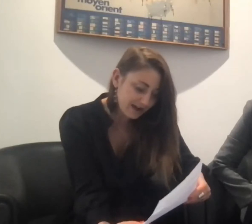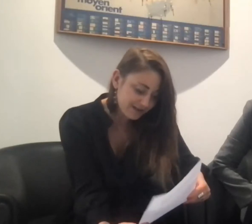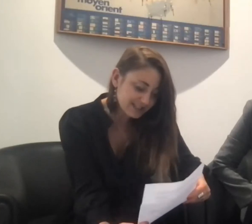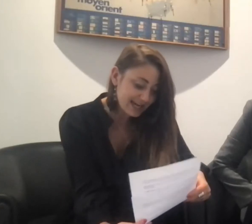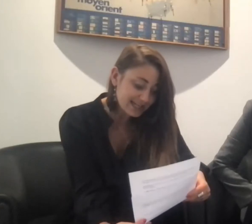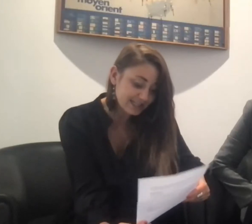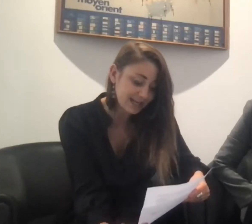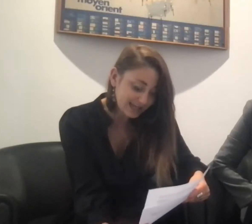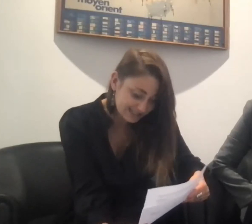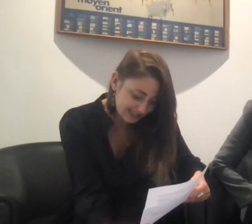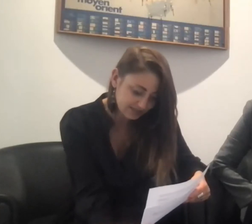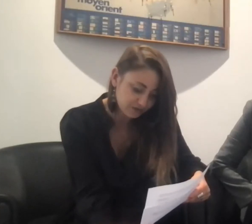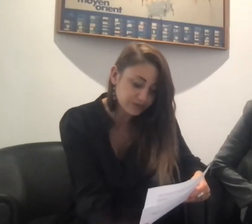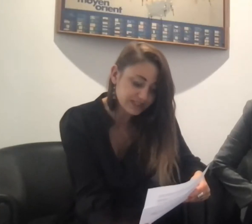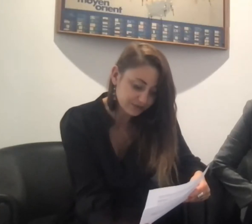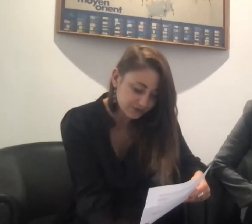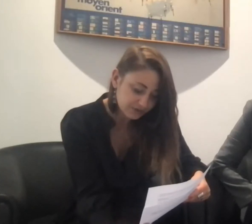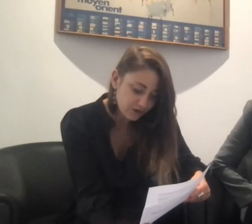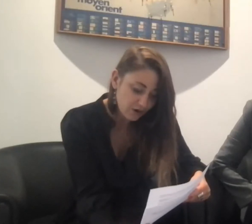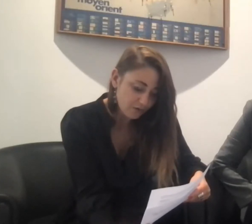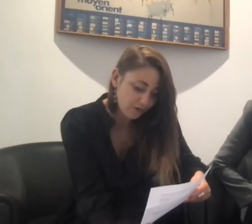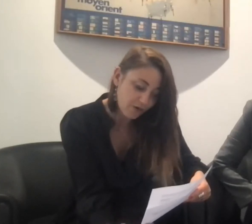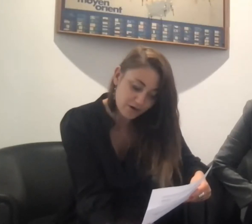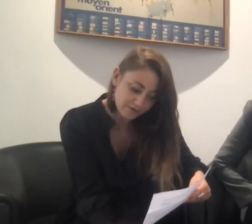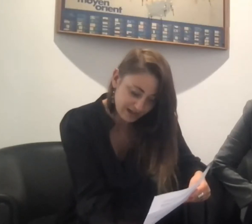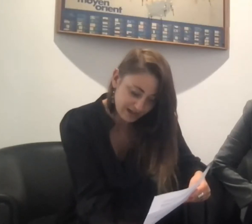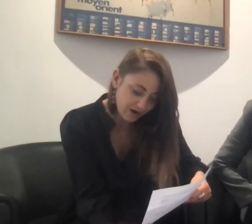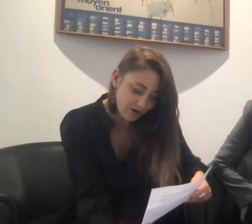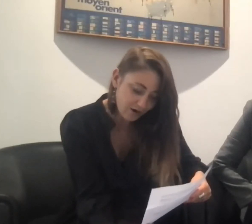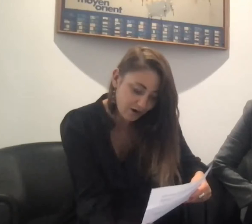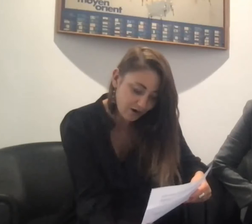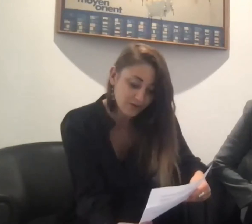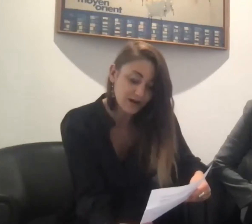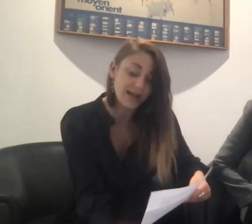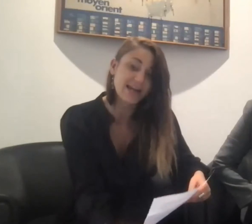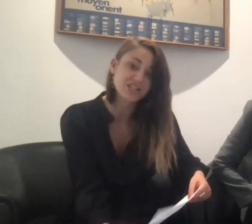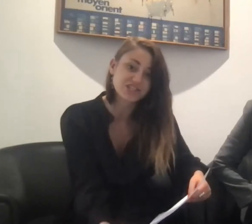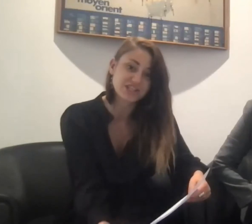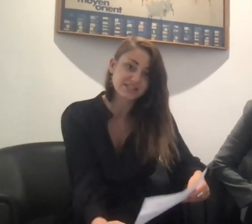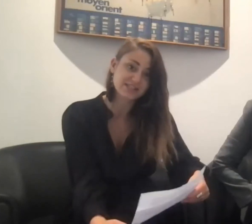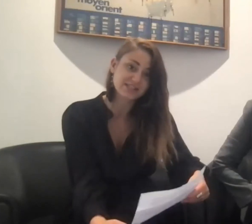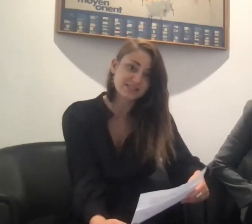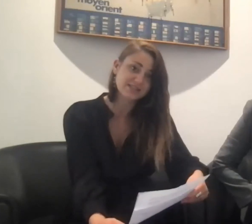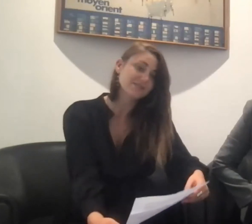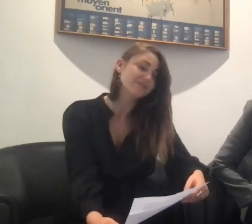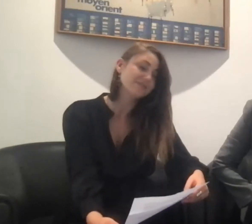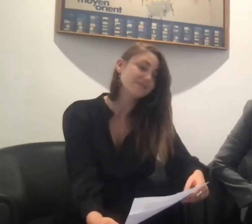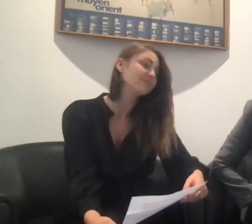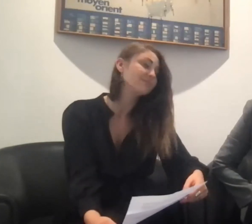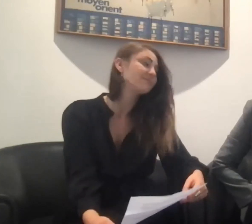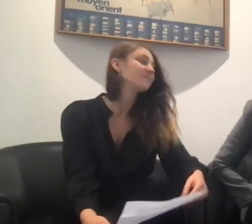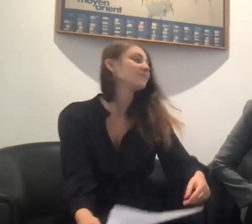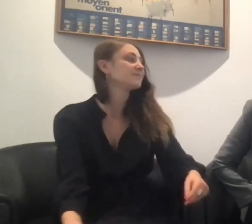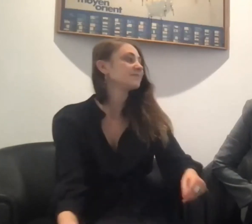by facilitating access to resources for all levels, all objectives, and all ages.